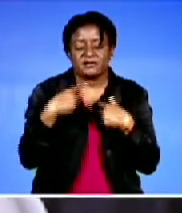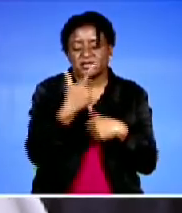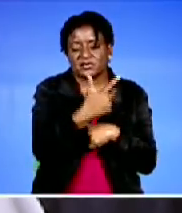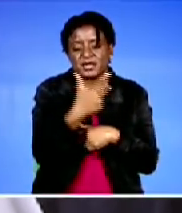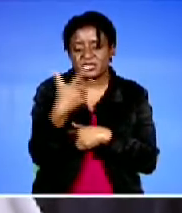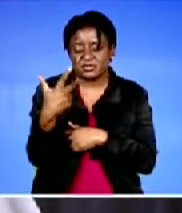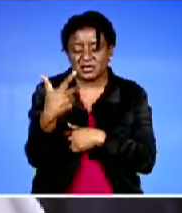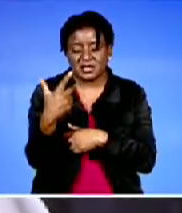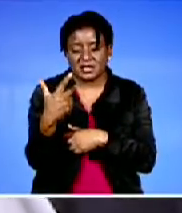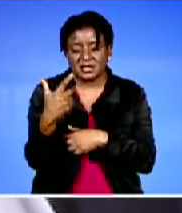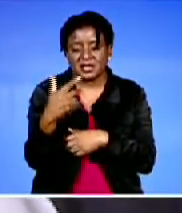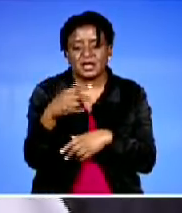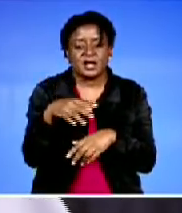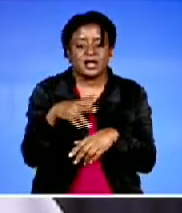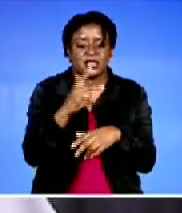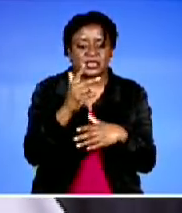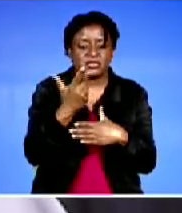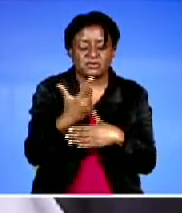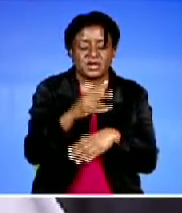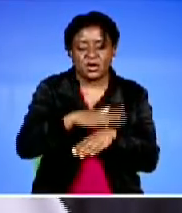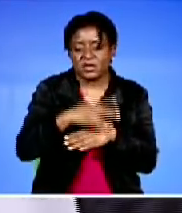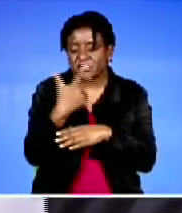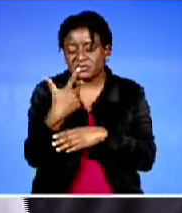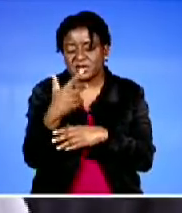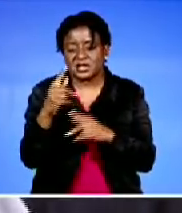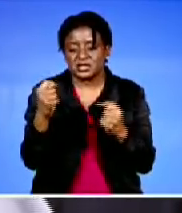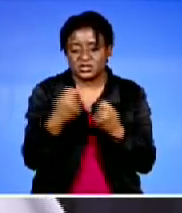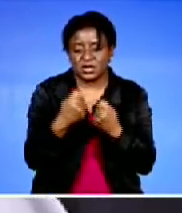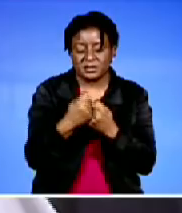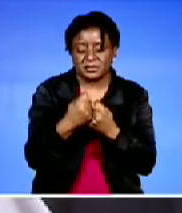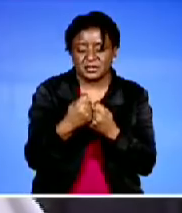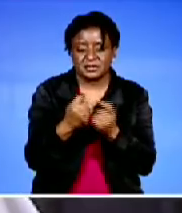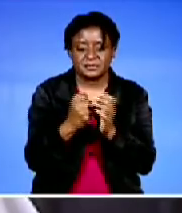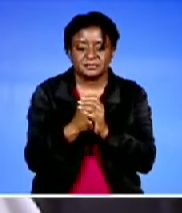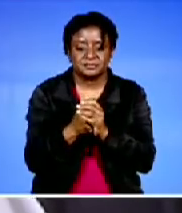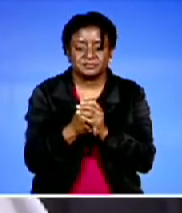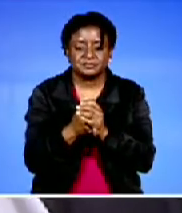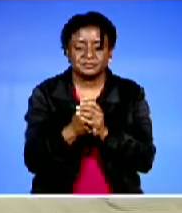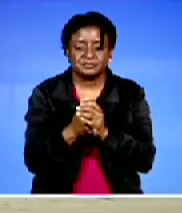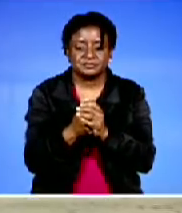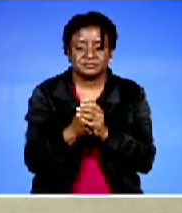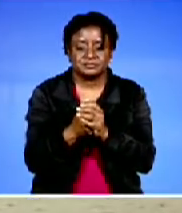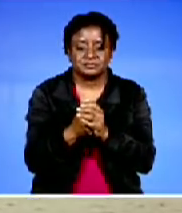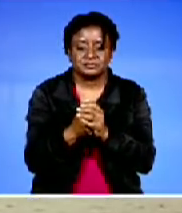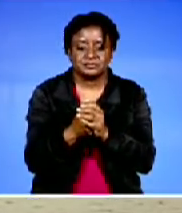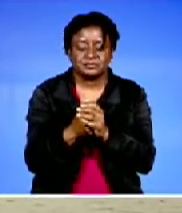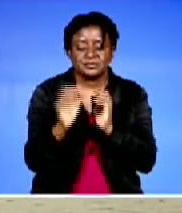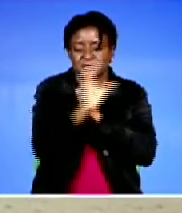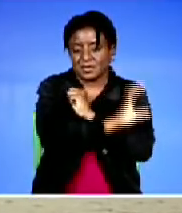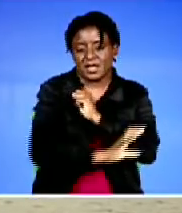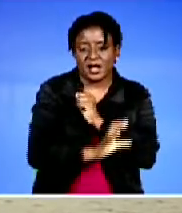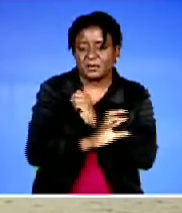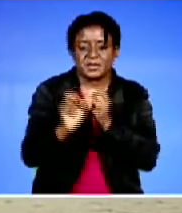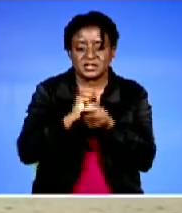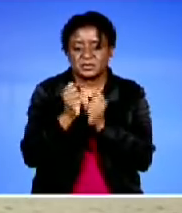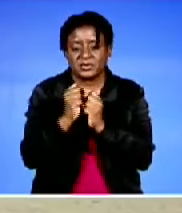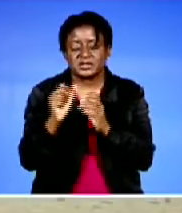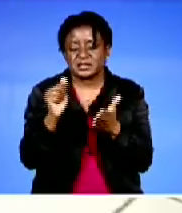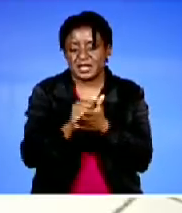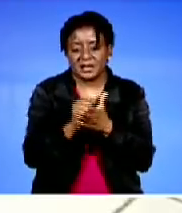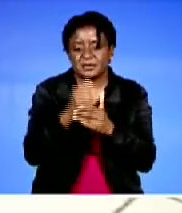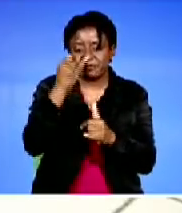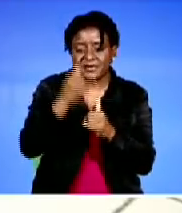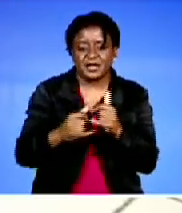league, and we're going to do something big using AFRD Gym and the outside courts. The Caribbean Sports Academy into the final week